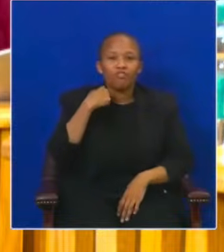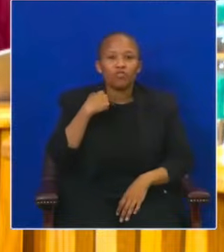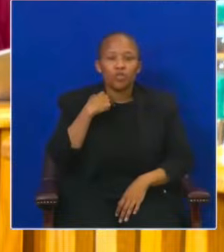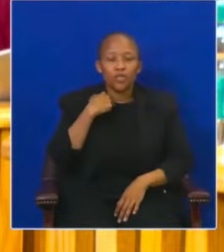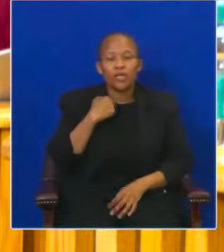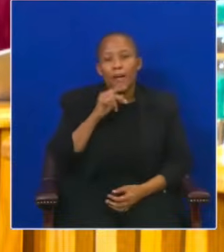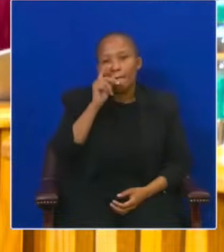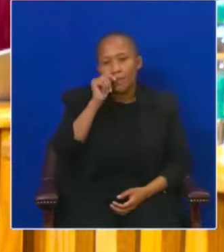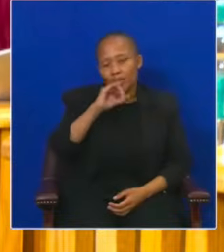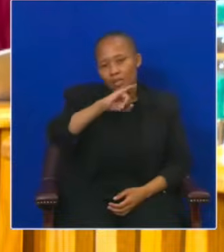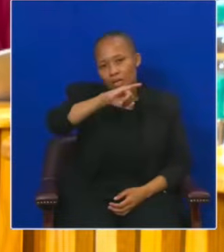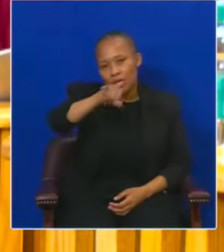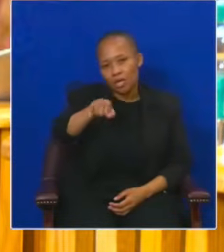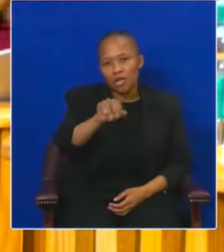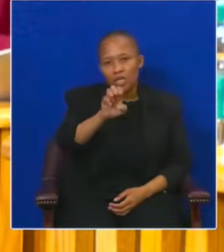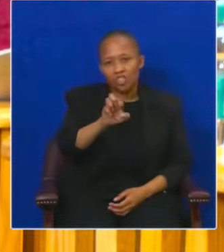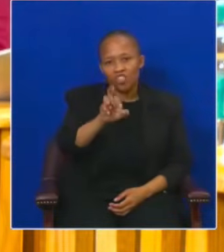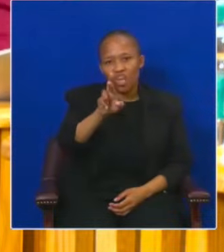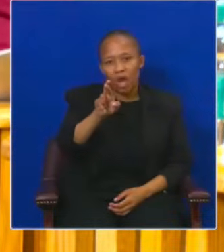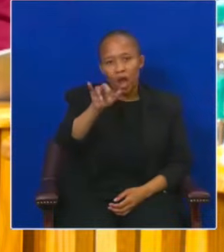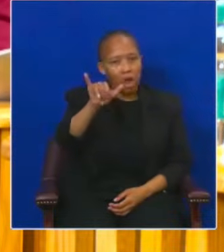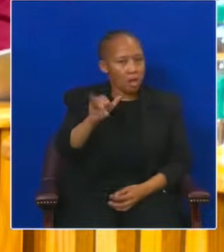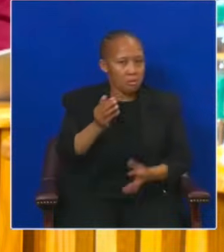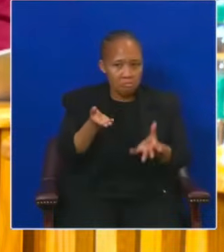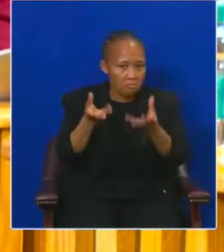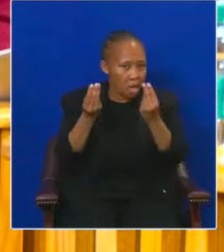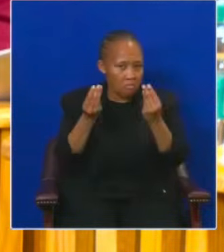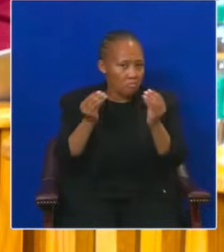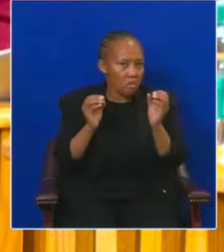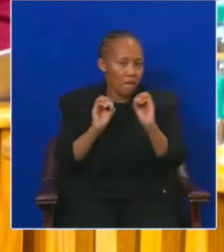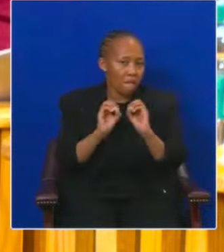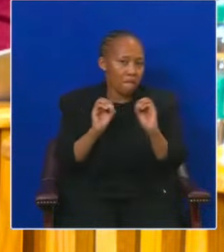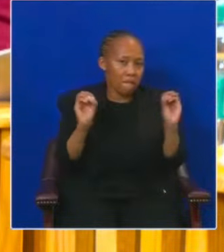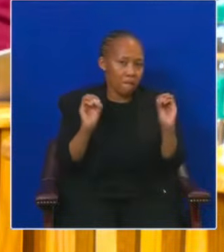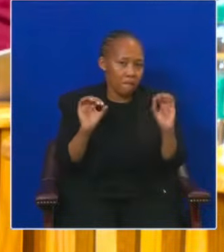From there, as we had packaged